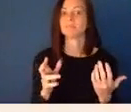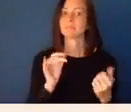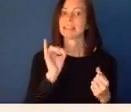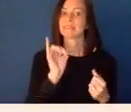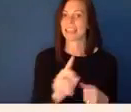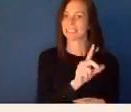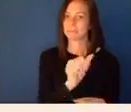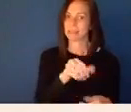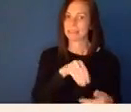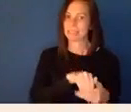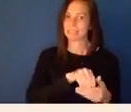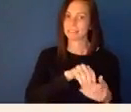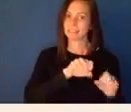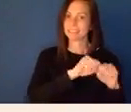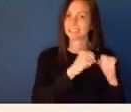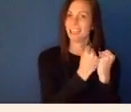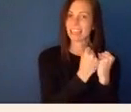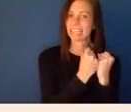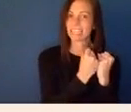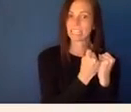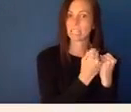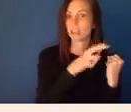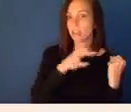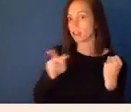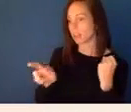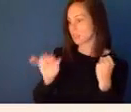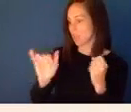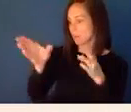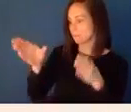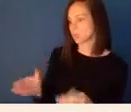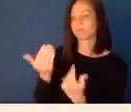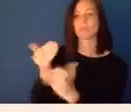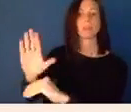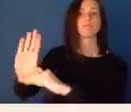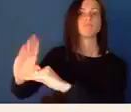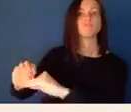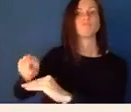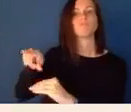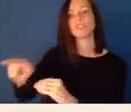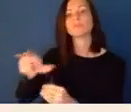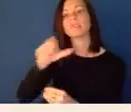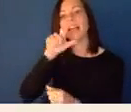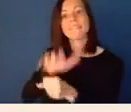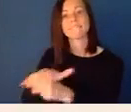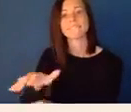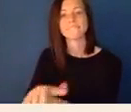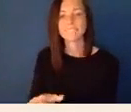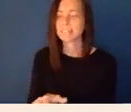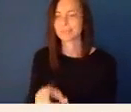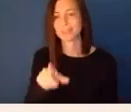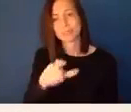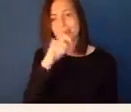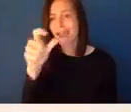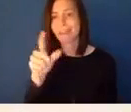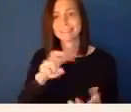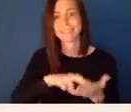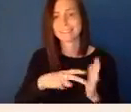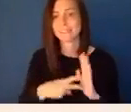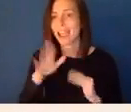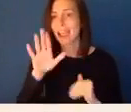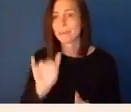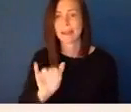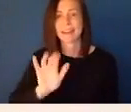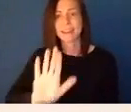the inability to see a person as more. So, you are definitely not defined by your disability. I believe that